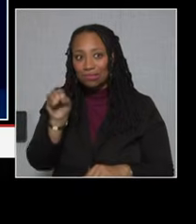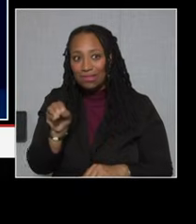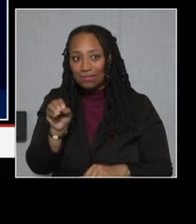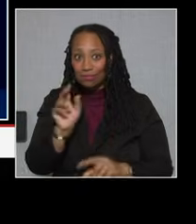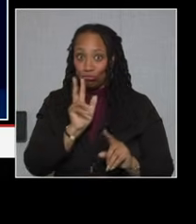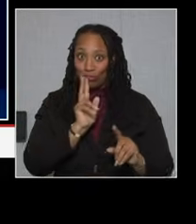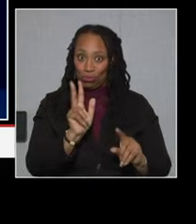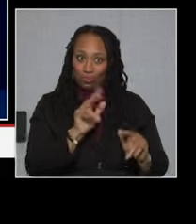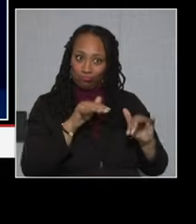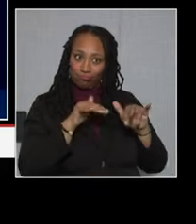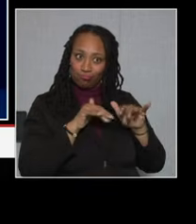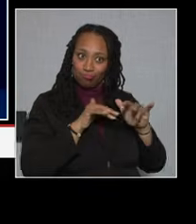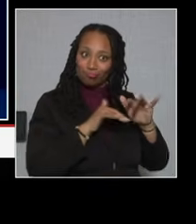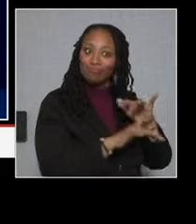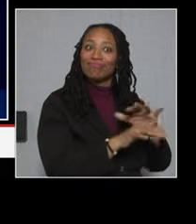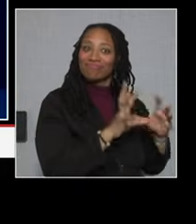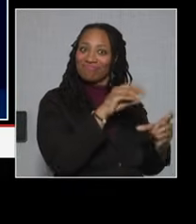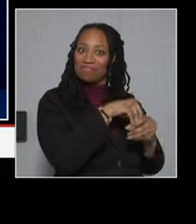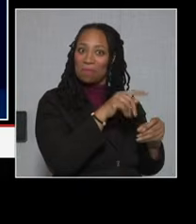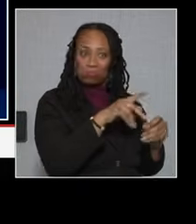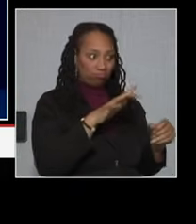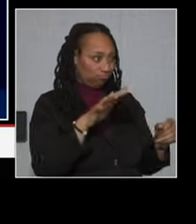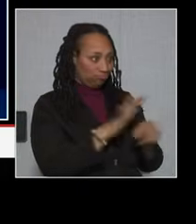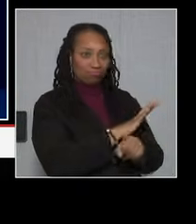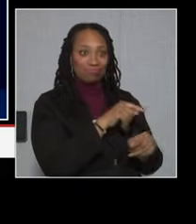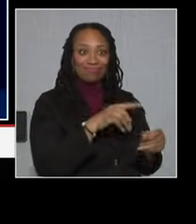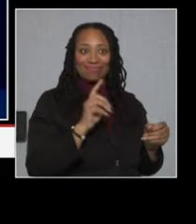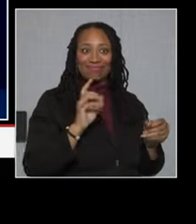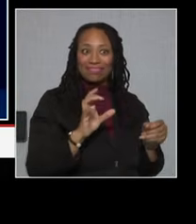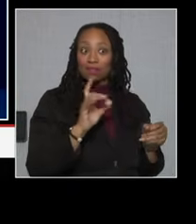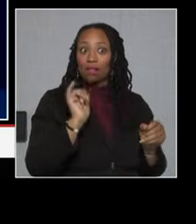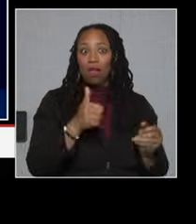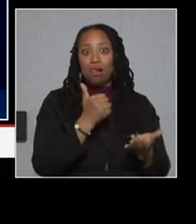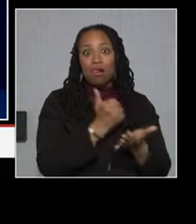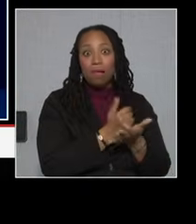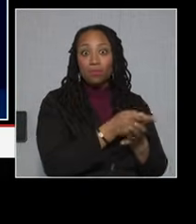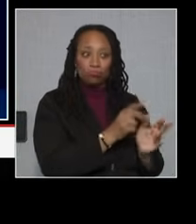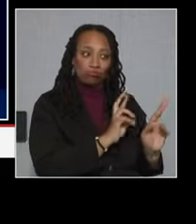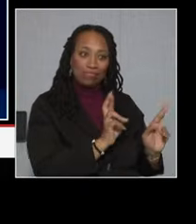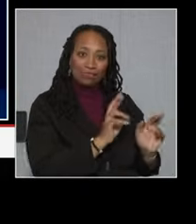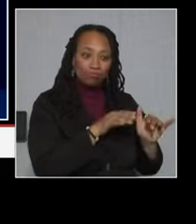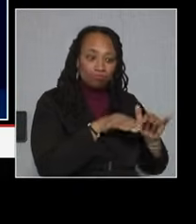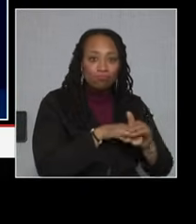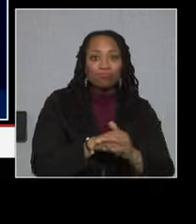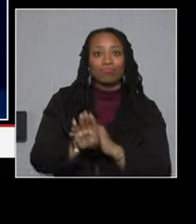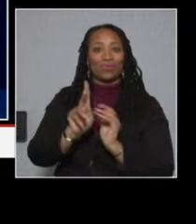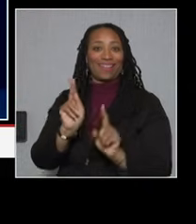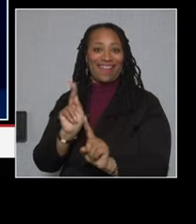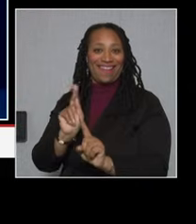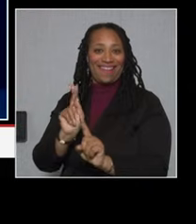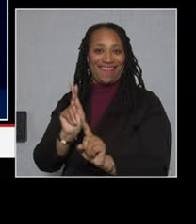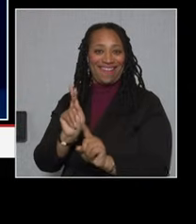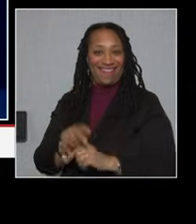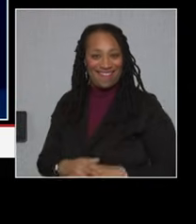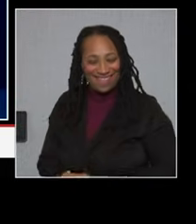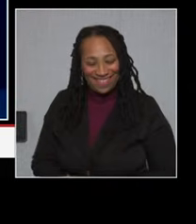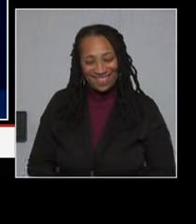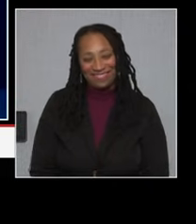go to kindergarten. We continue to follow our CAPE results, and we've seen the largest